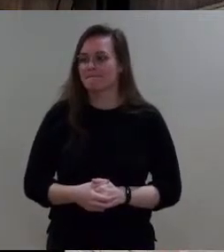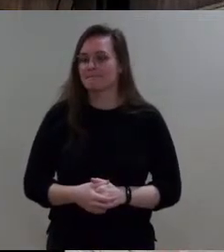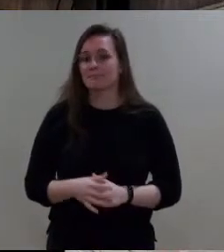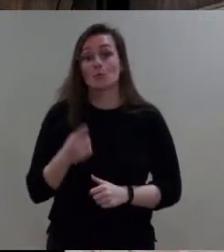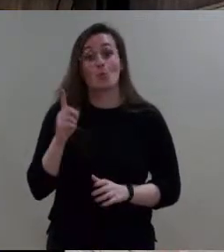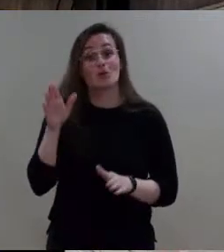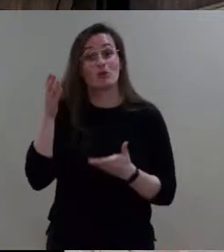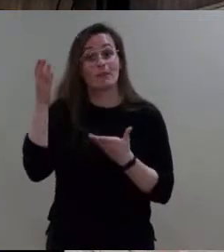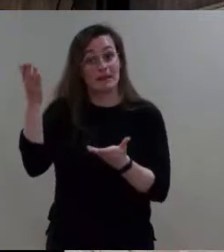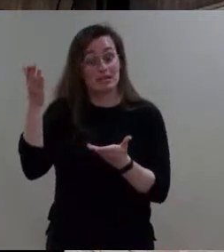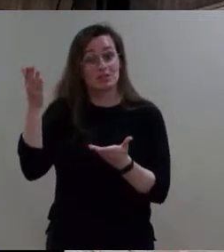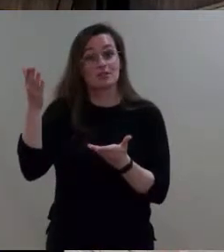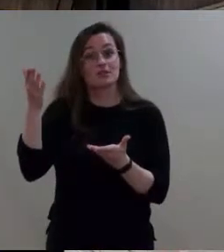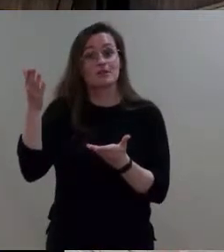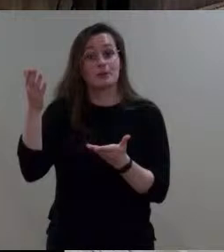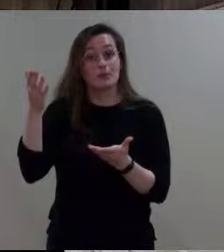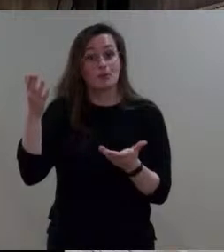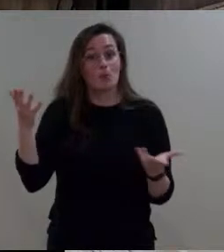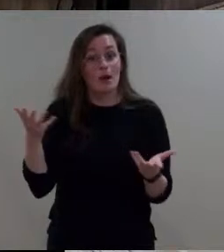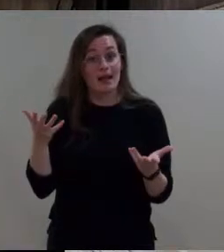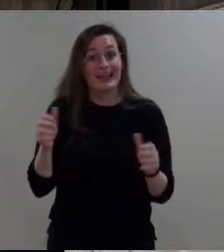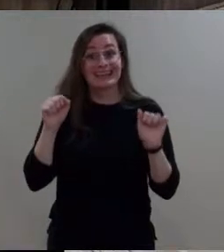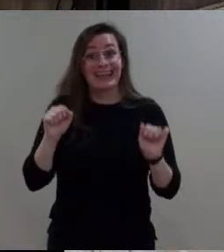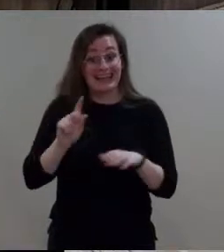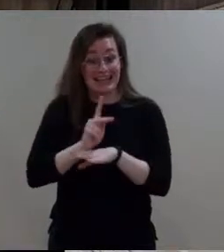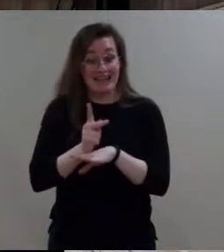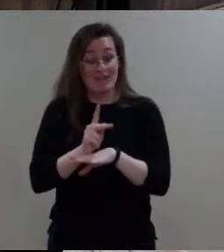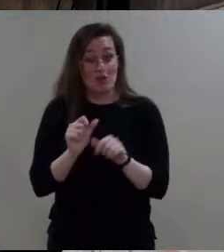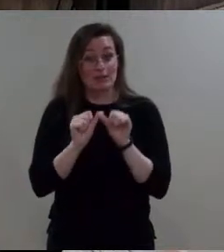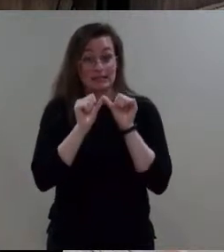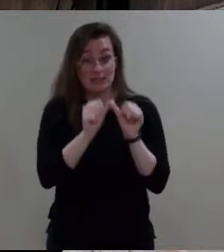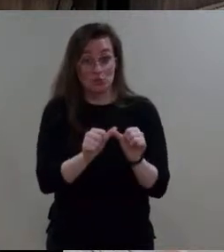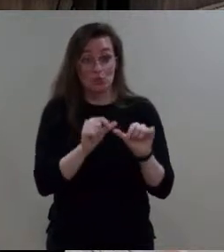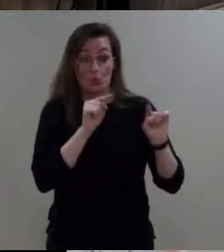recommended that the town of Kentville continue to attend the Michelin Cities Conference?